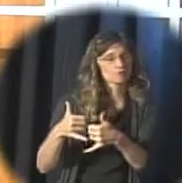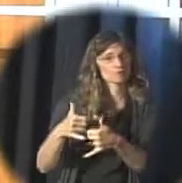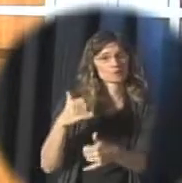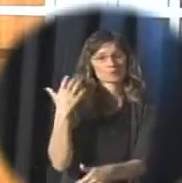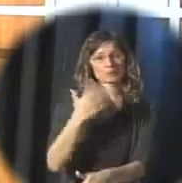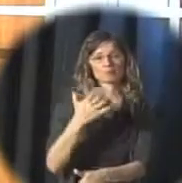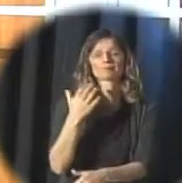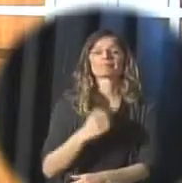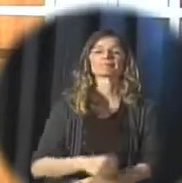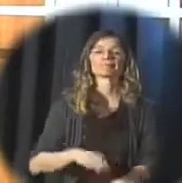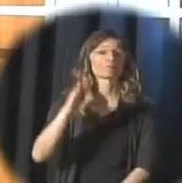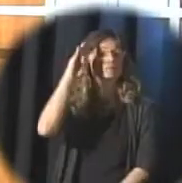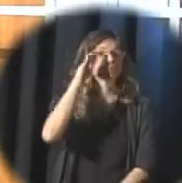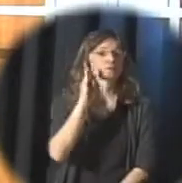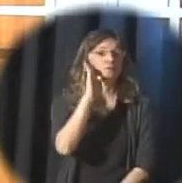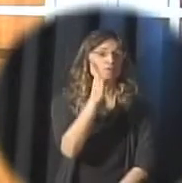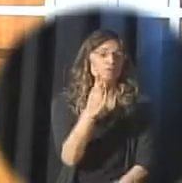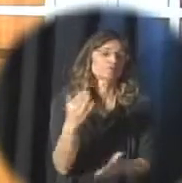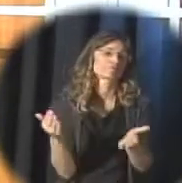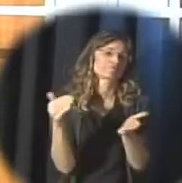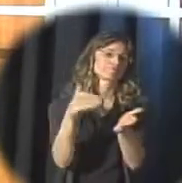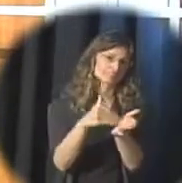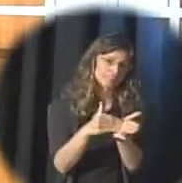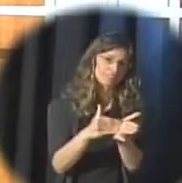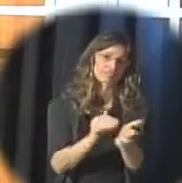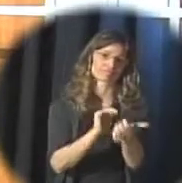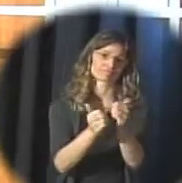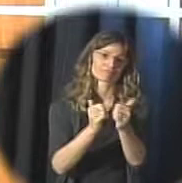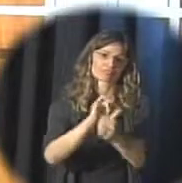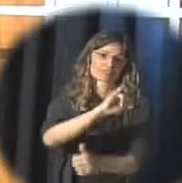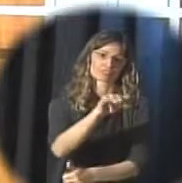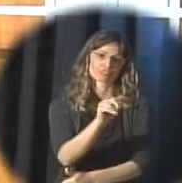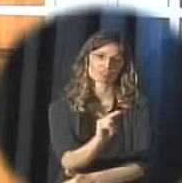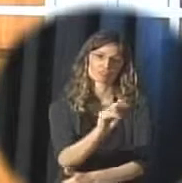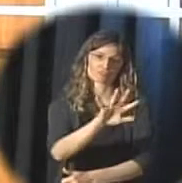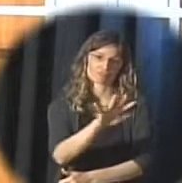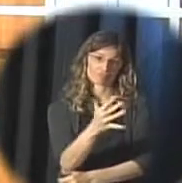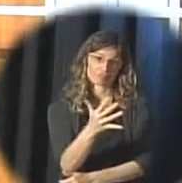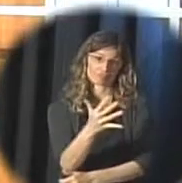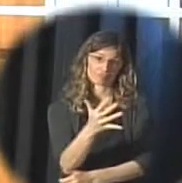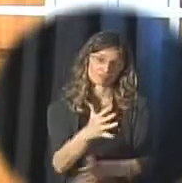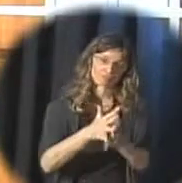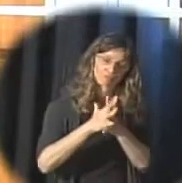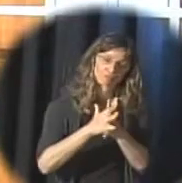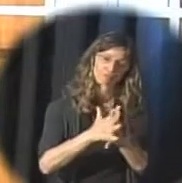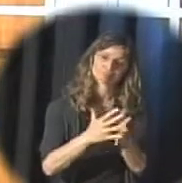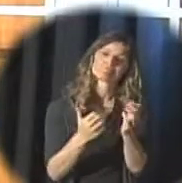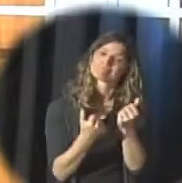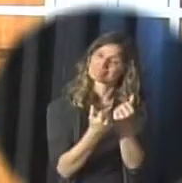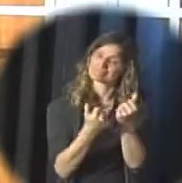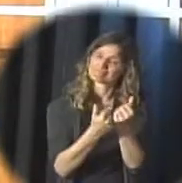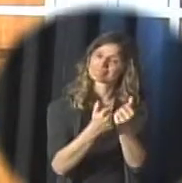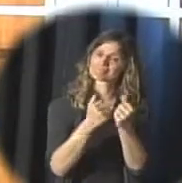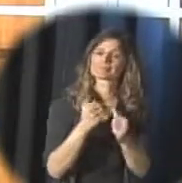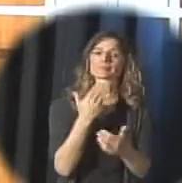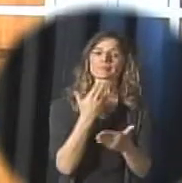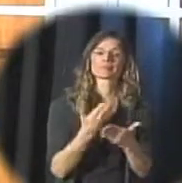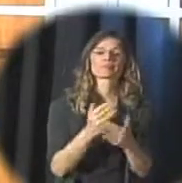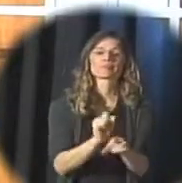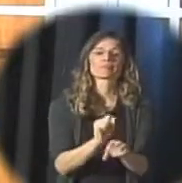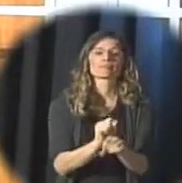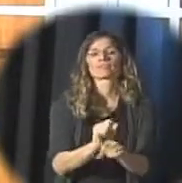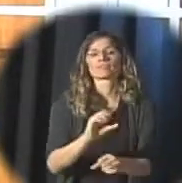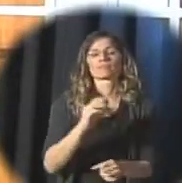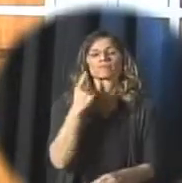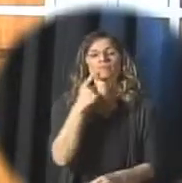Boone will be back in action January 5th in the Dilan duel Go Braves! Softball